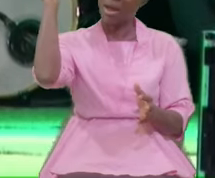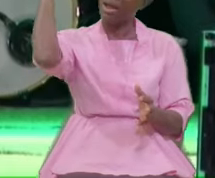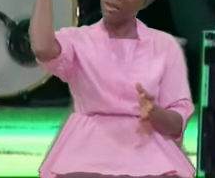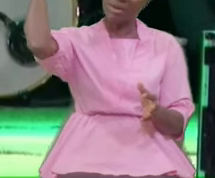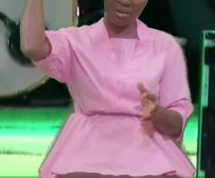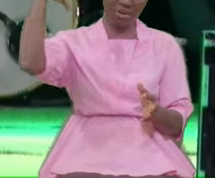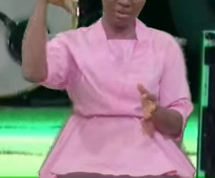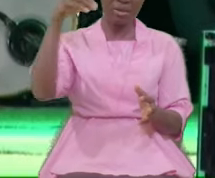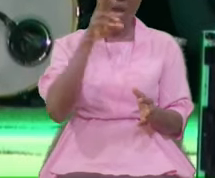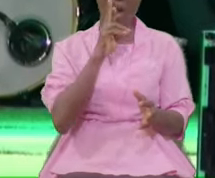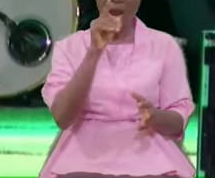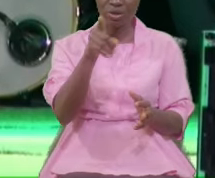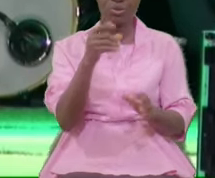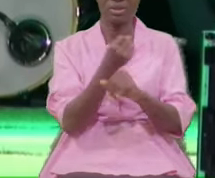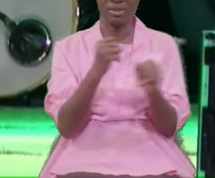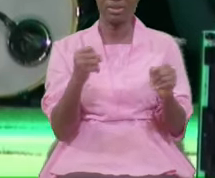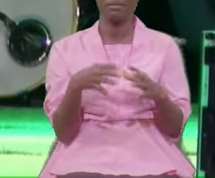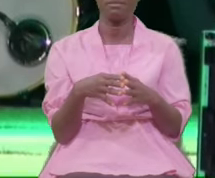it grag